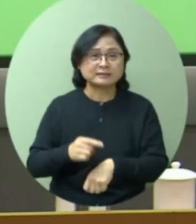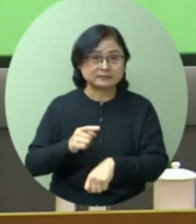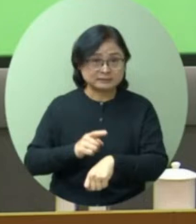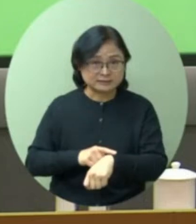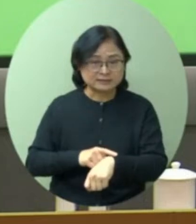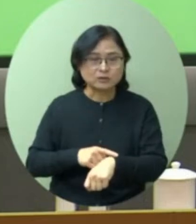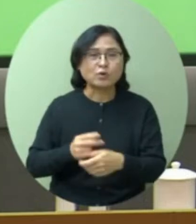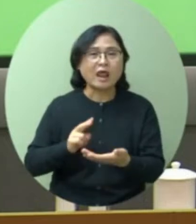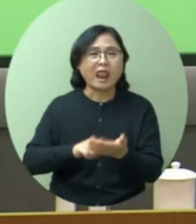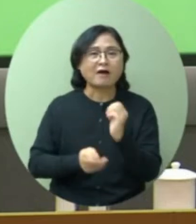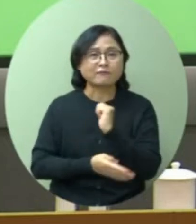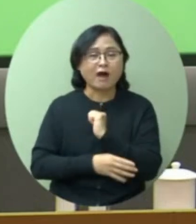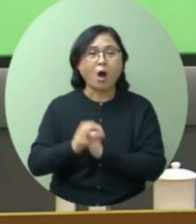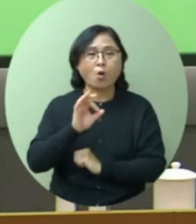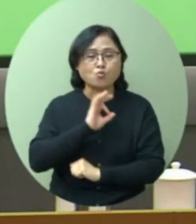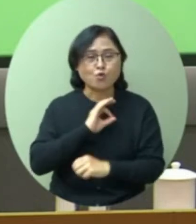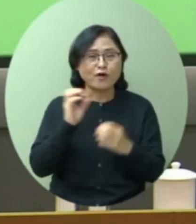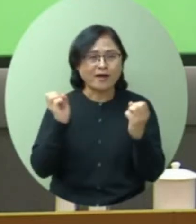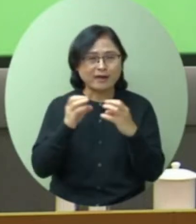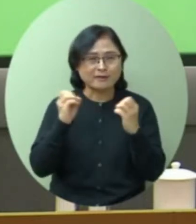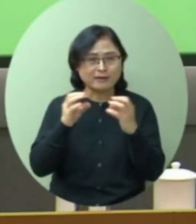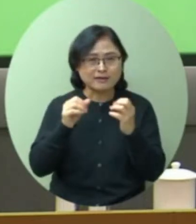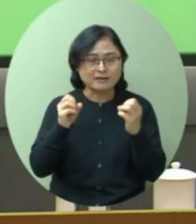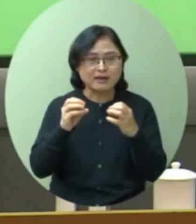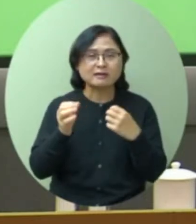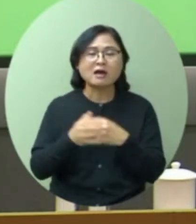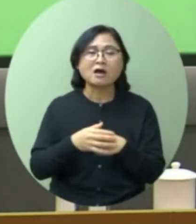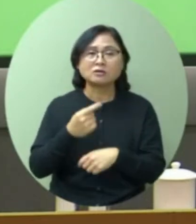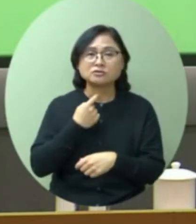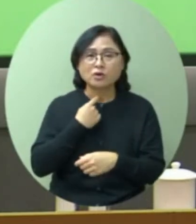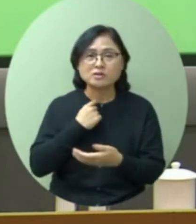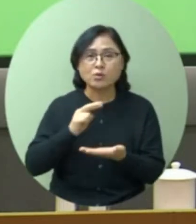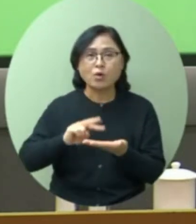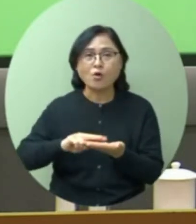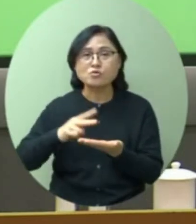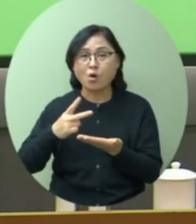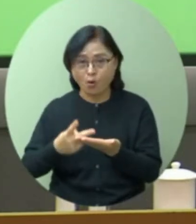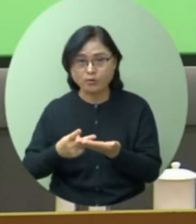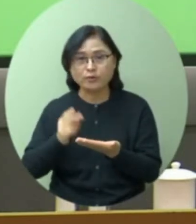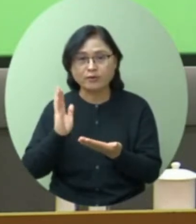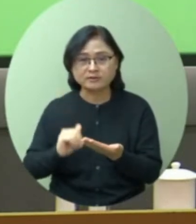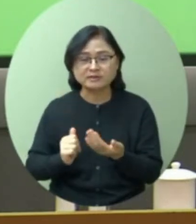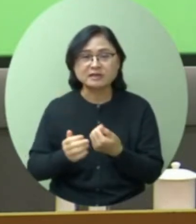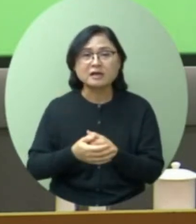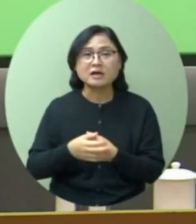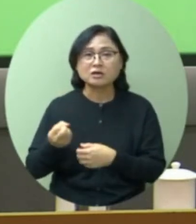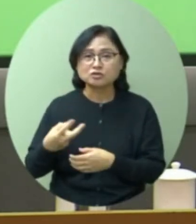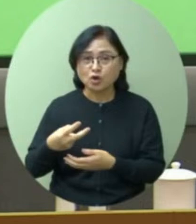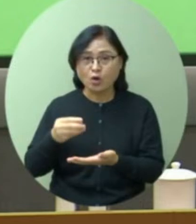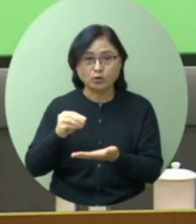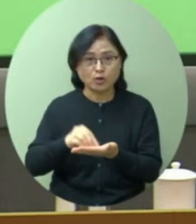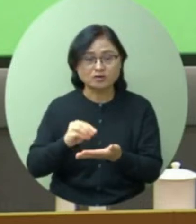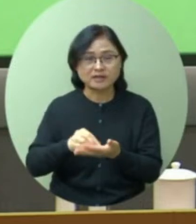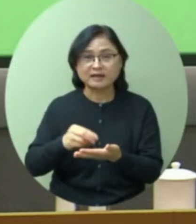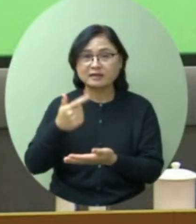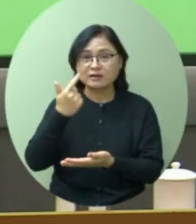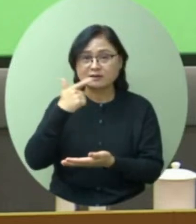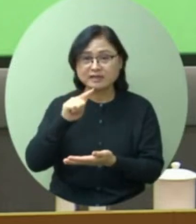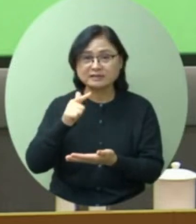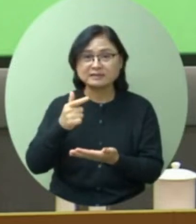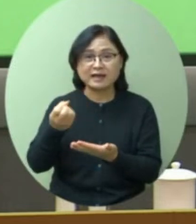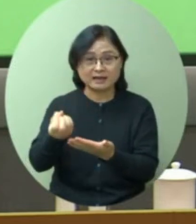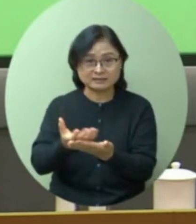We also want to ensure that this new system will be able to tell the